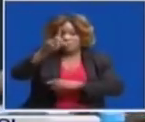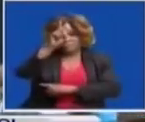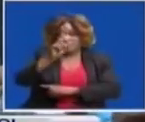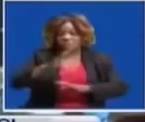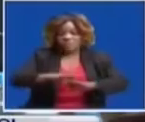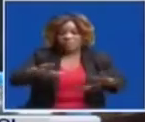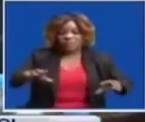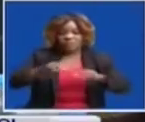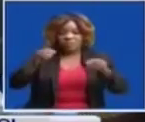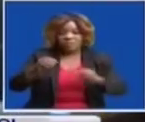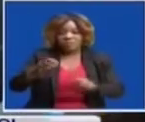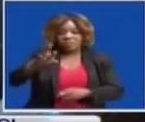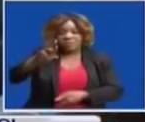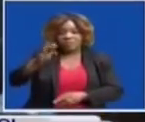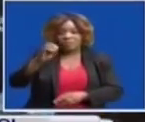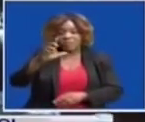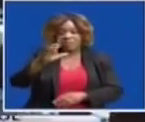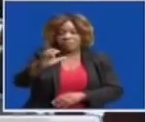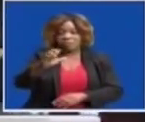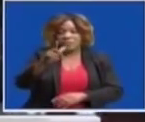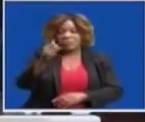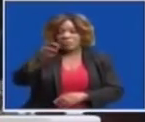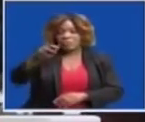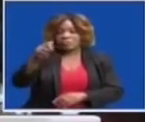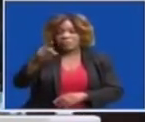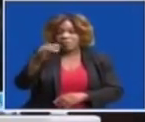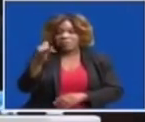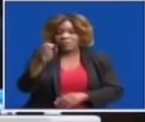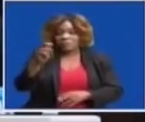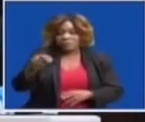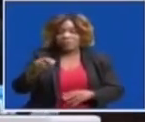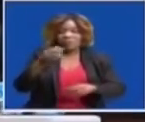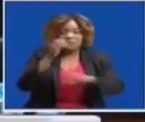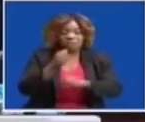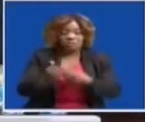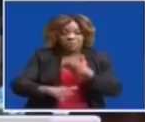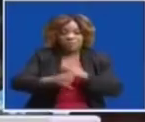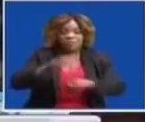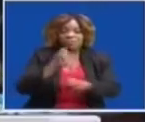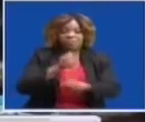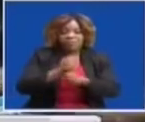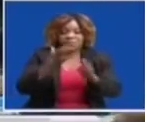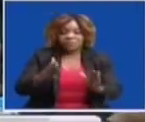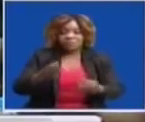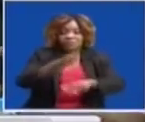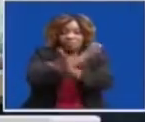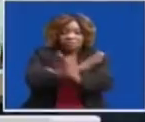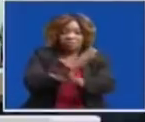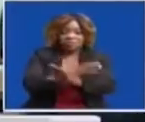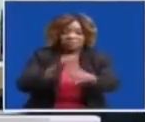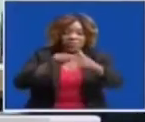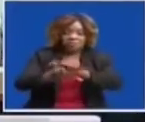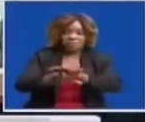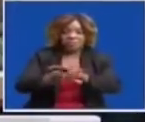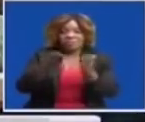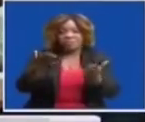and Land Reclamation said his country wants to continue working with Zambia in the areas of agriculture and other sectors of